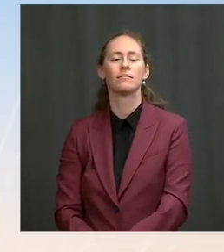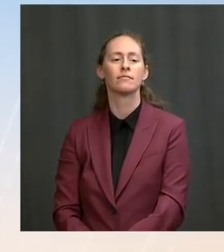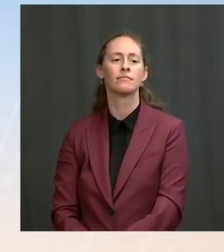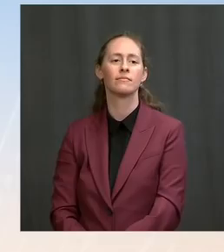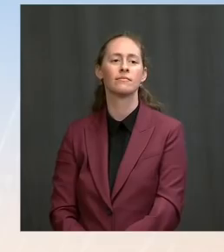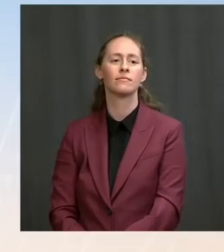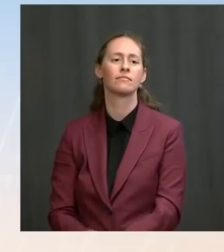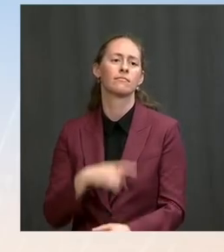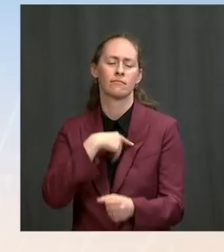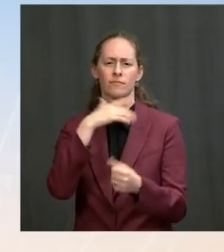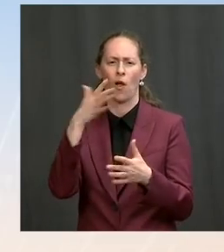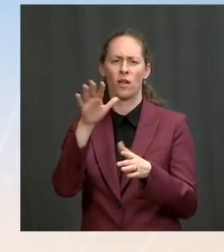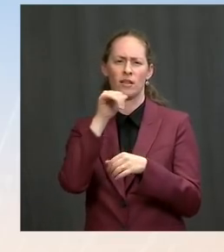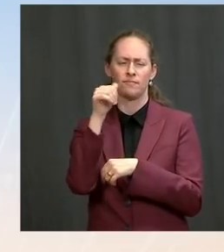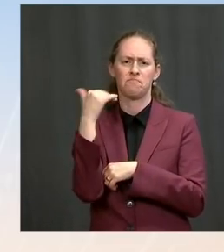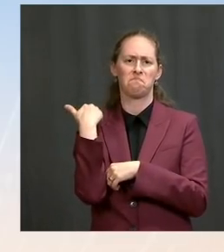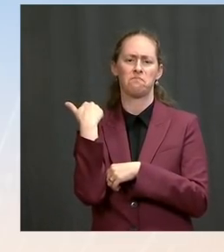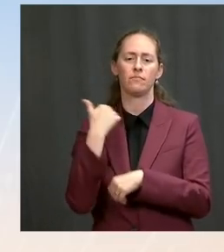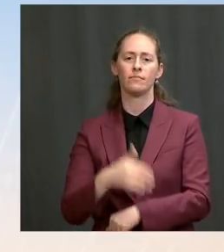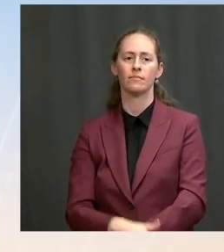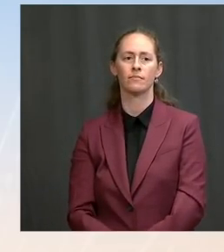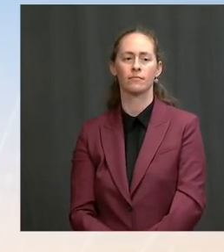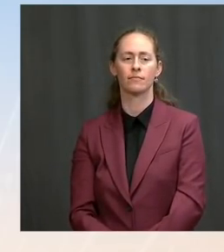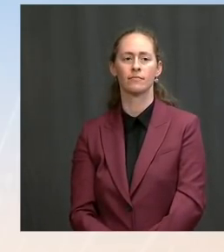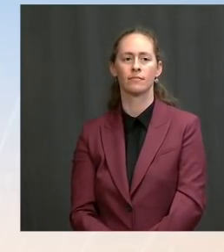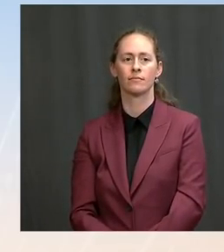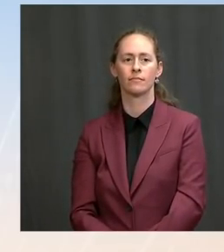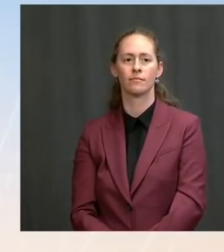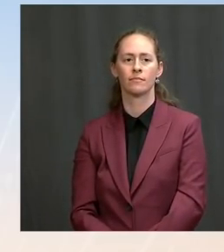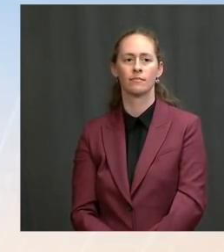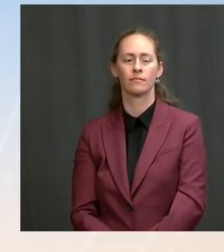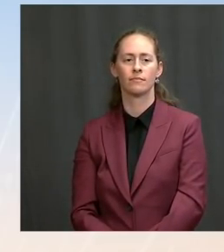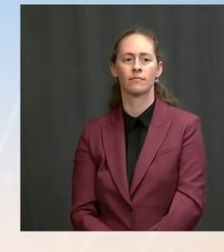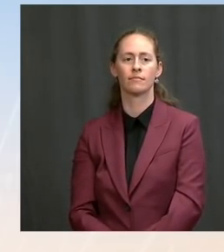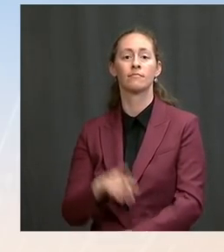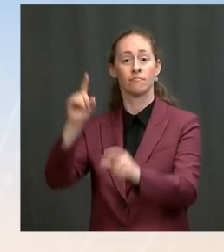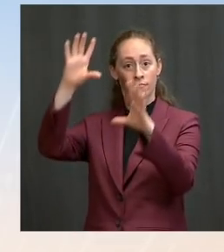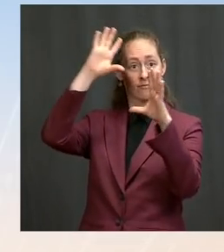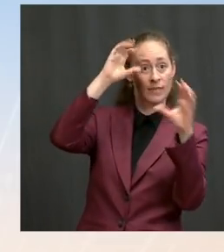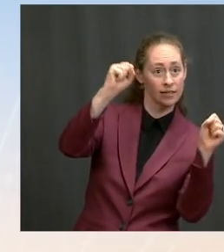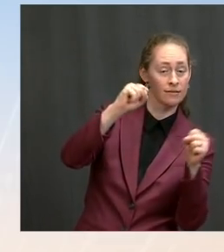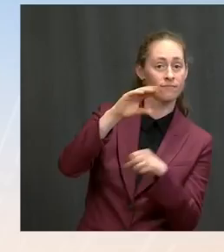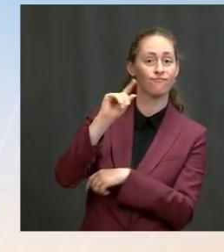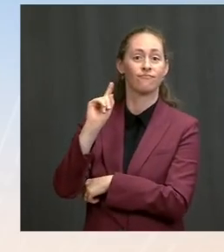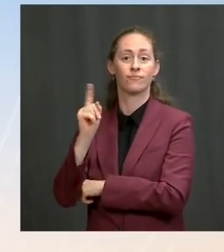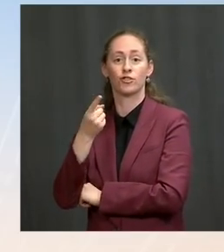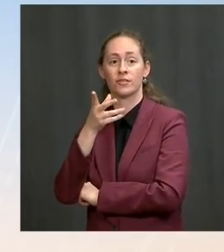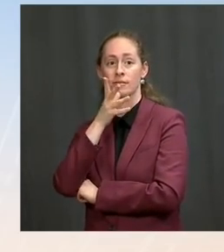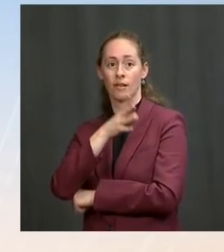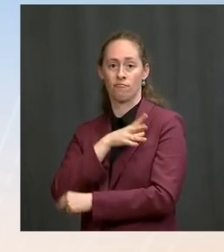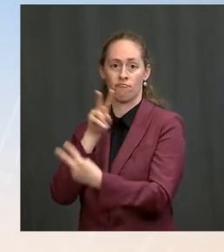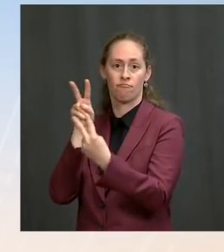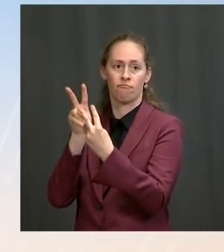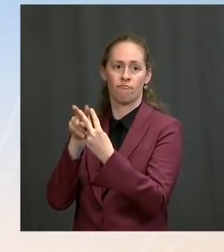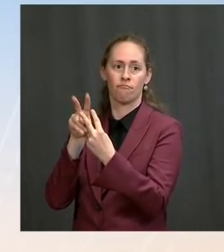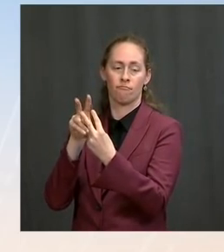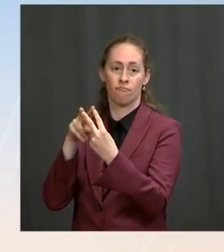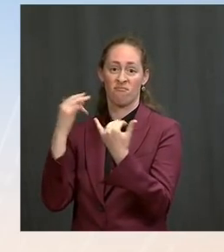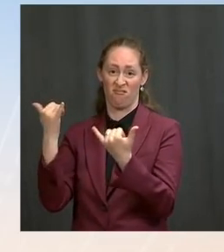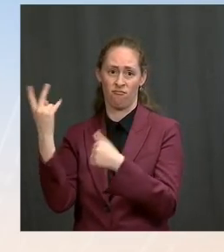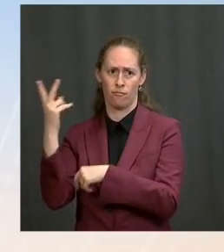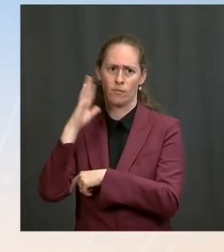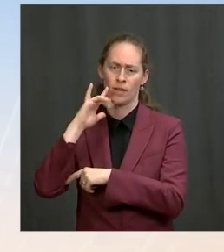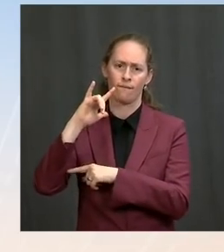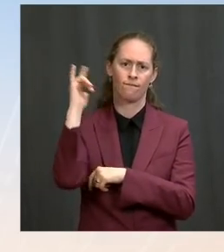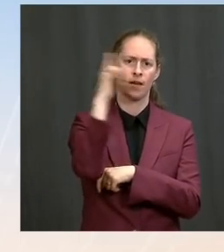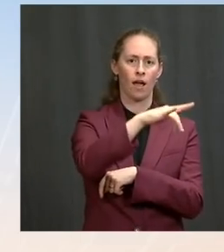moment. So while the President and First Lady, who is joining him on this trip, are in Florida tomorrow, they will be thanking